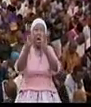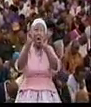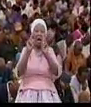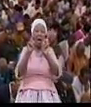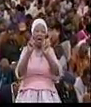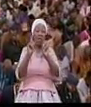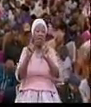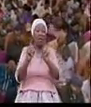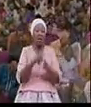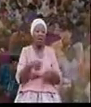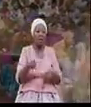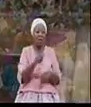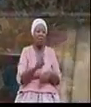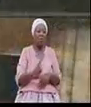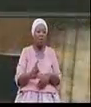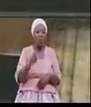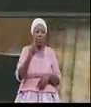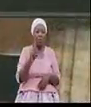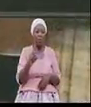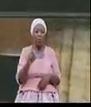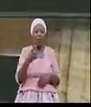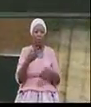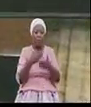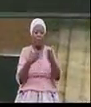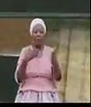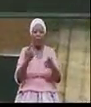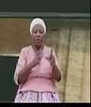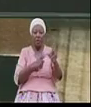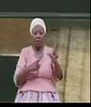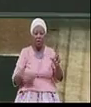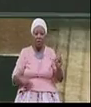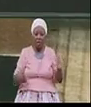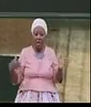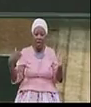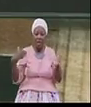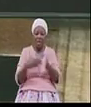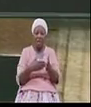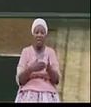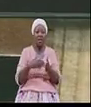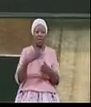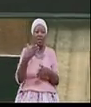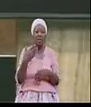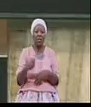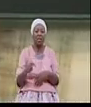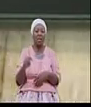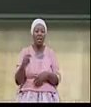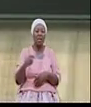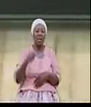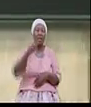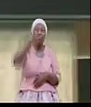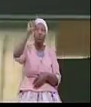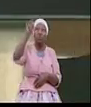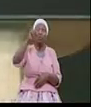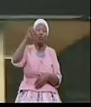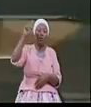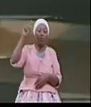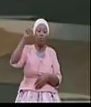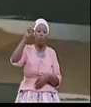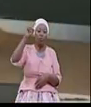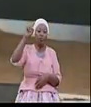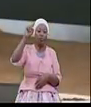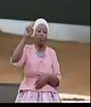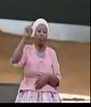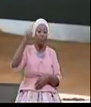hang them up before the Lord against the sun. You see the